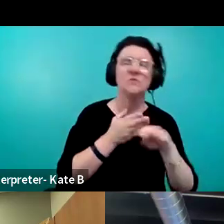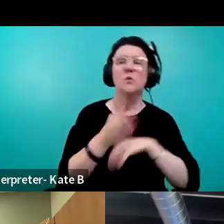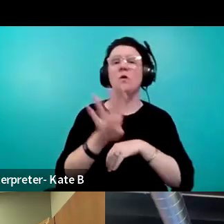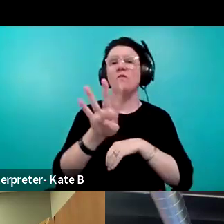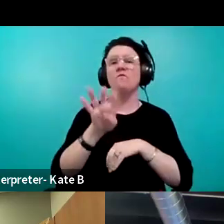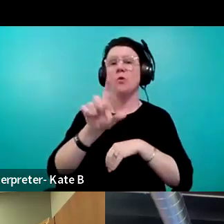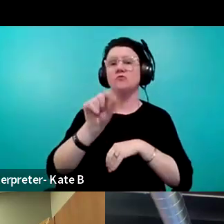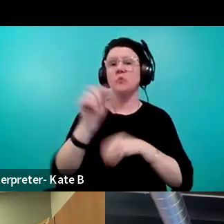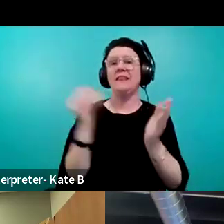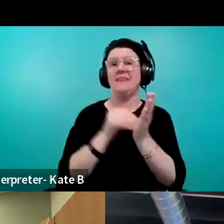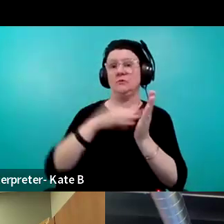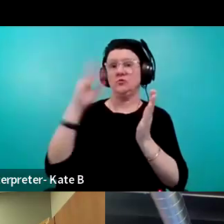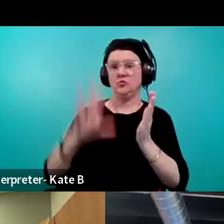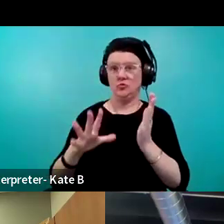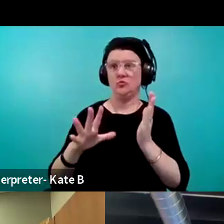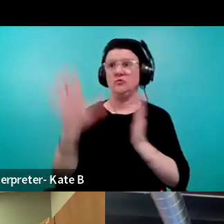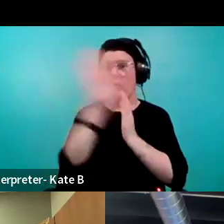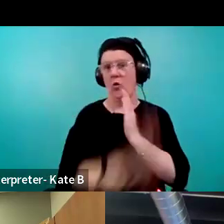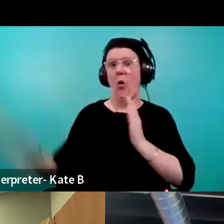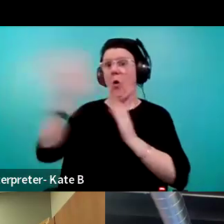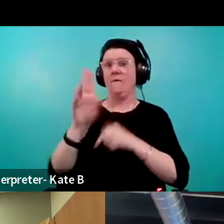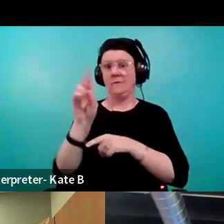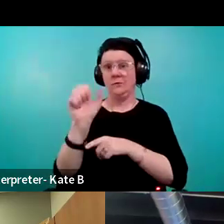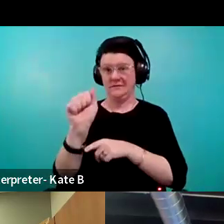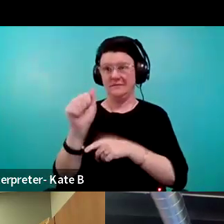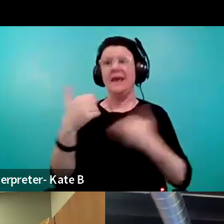420,000 students across the country